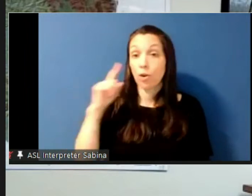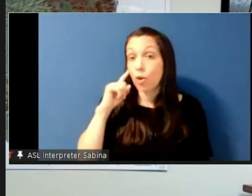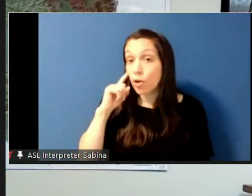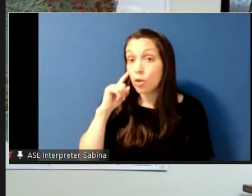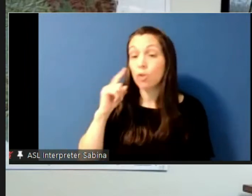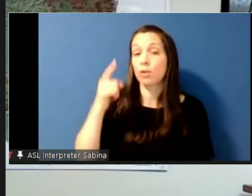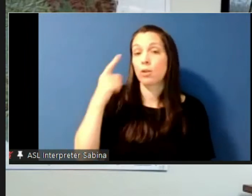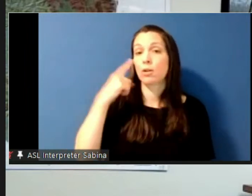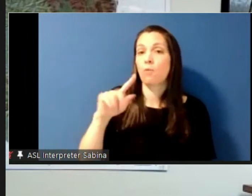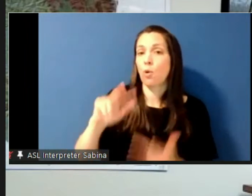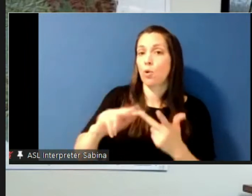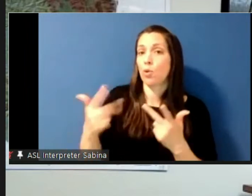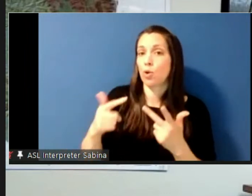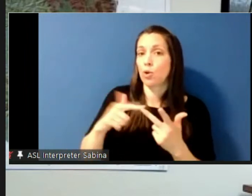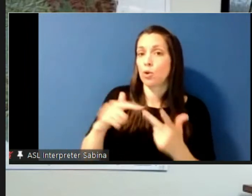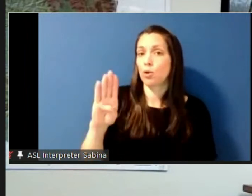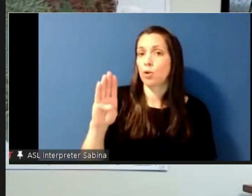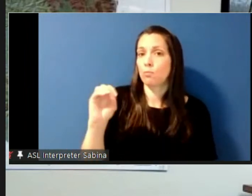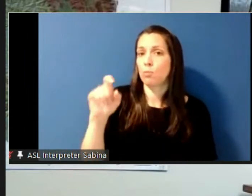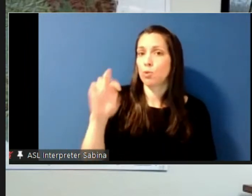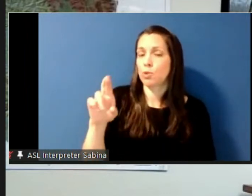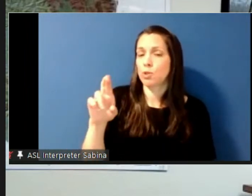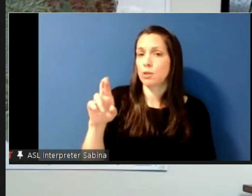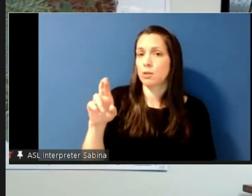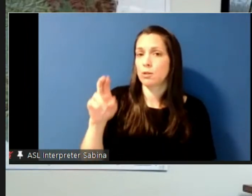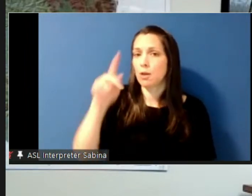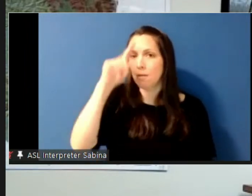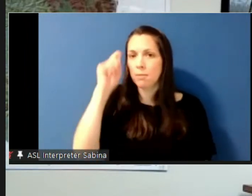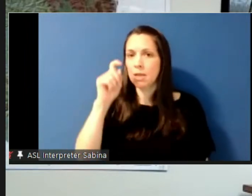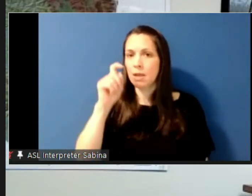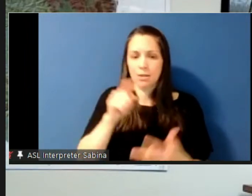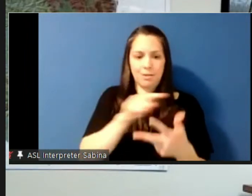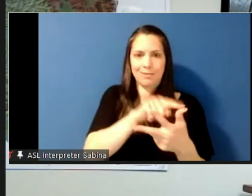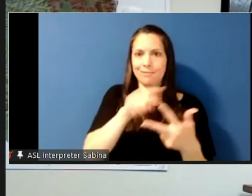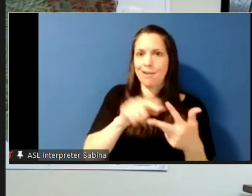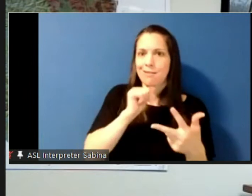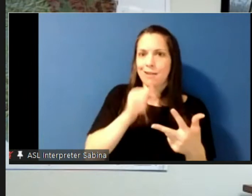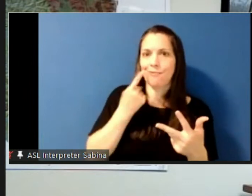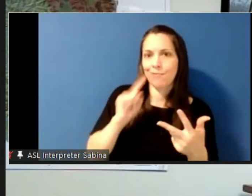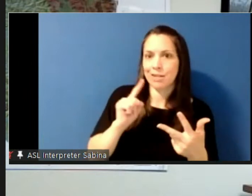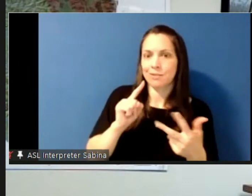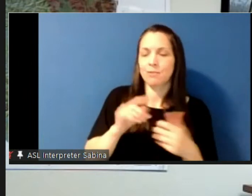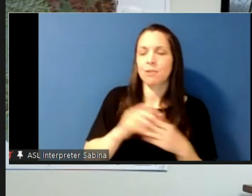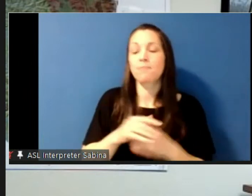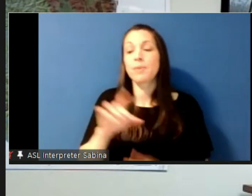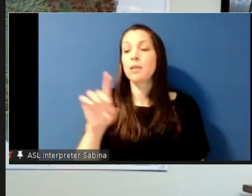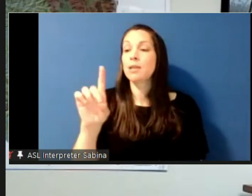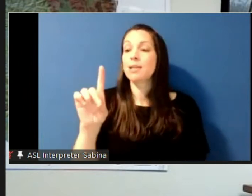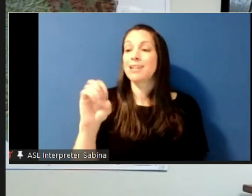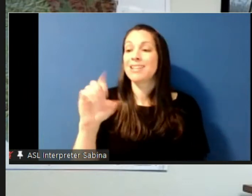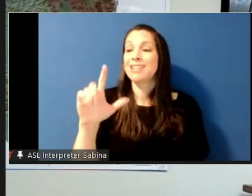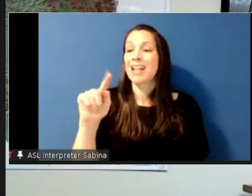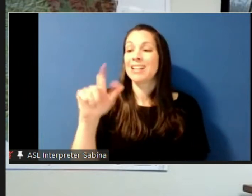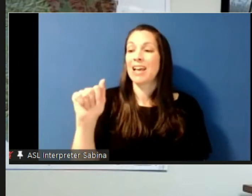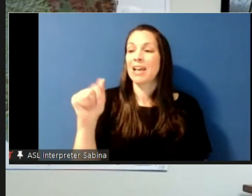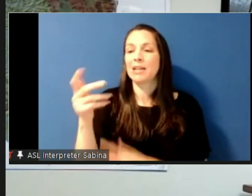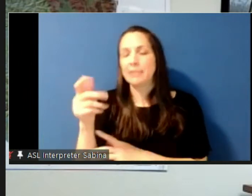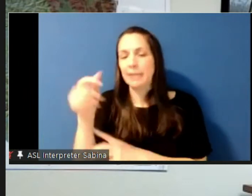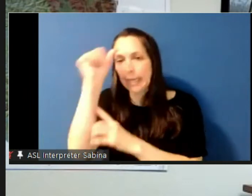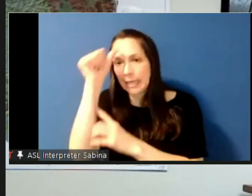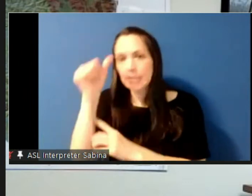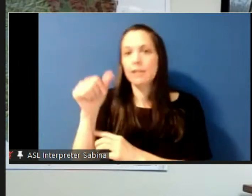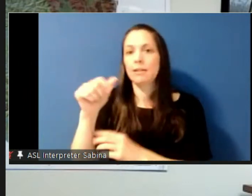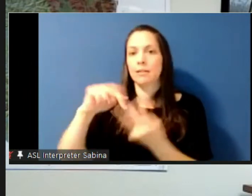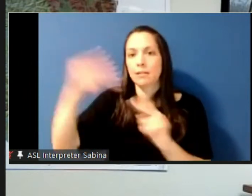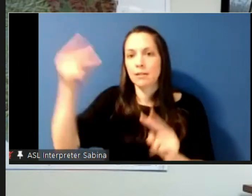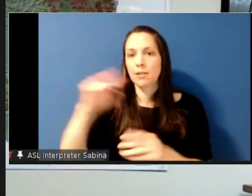being less effective. While the Delta variant, the India variant, is more transmissible